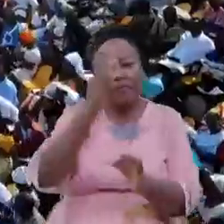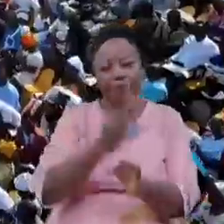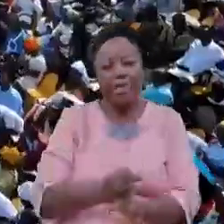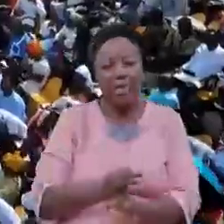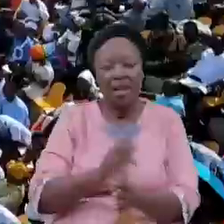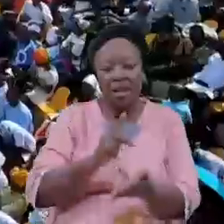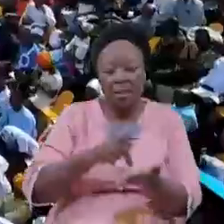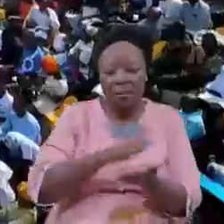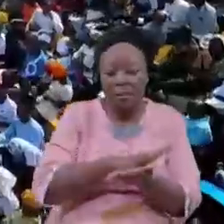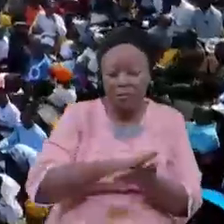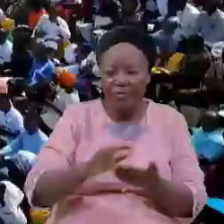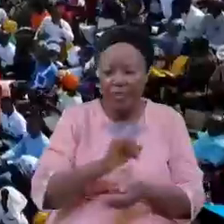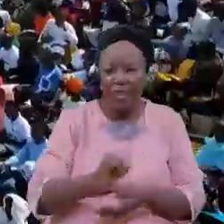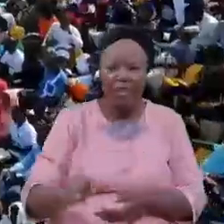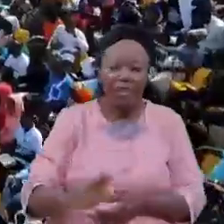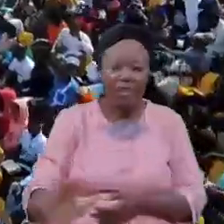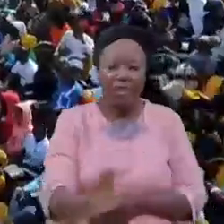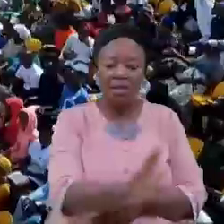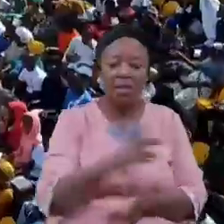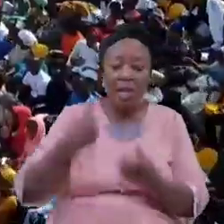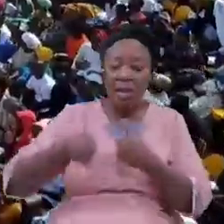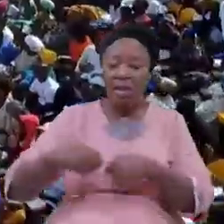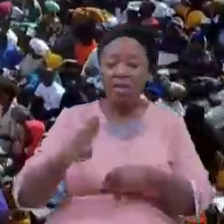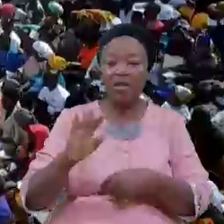Purifying their hearts by faith.